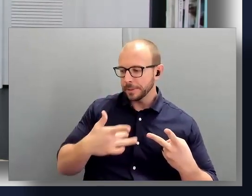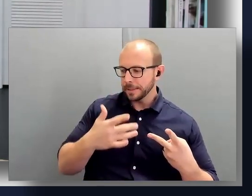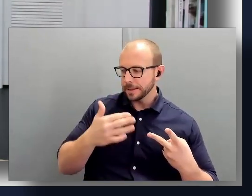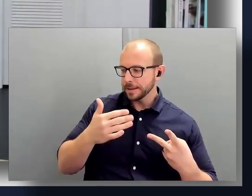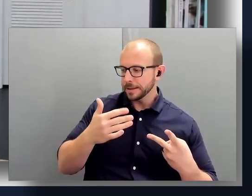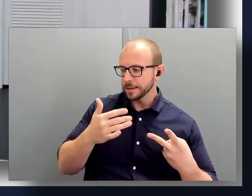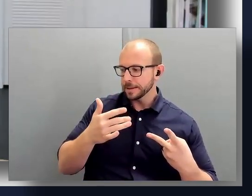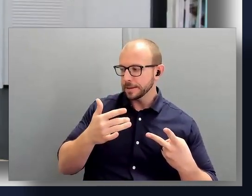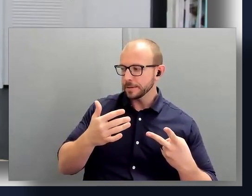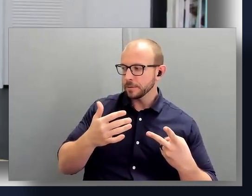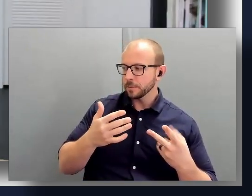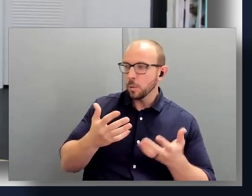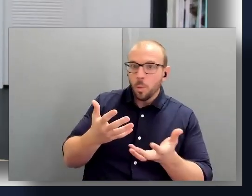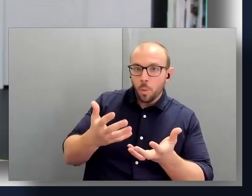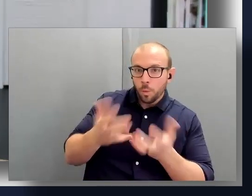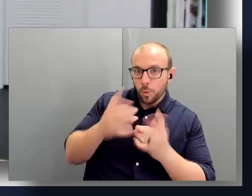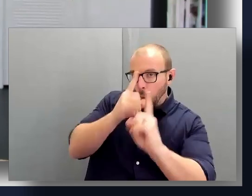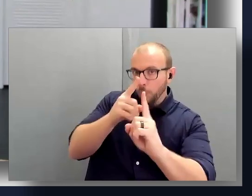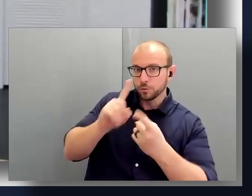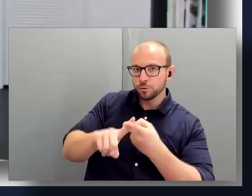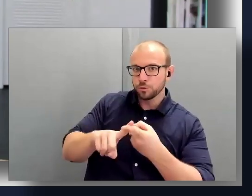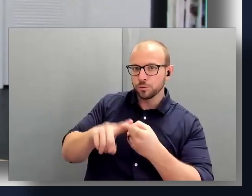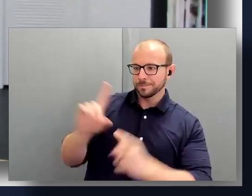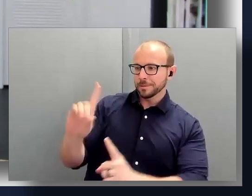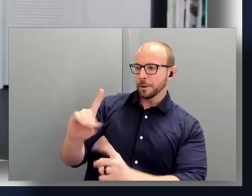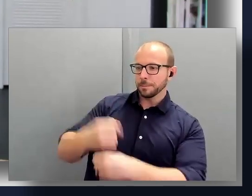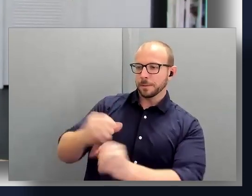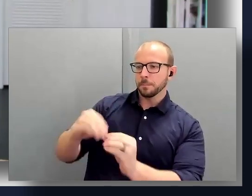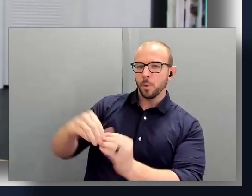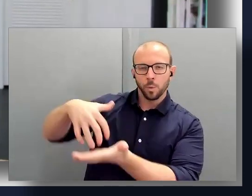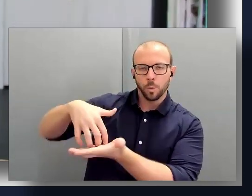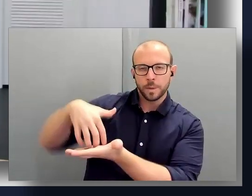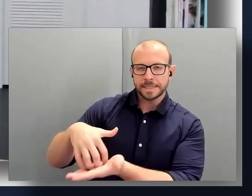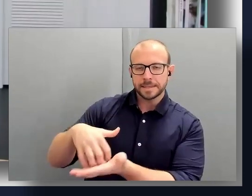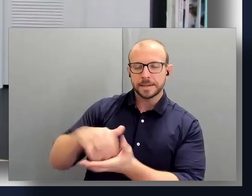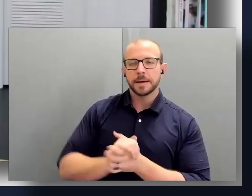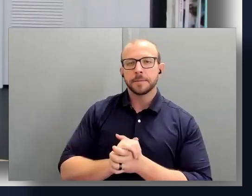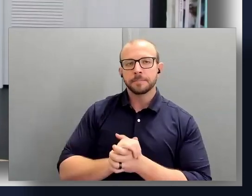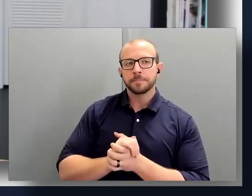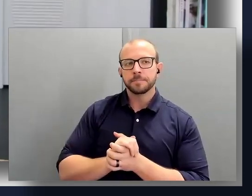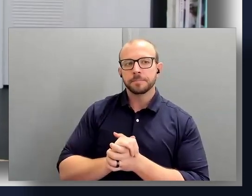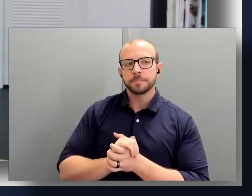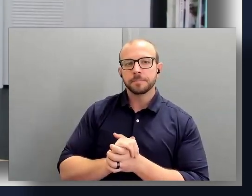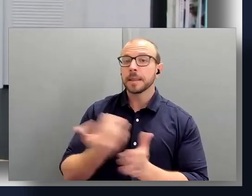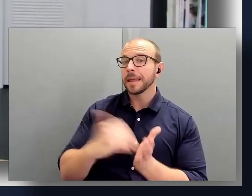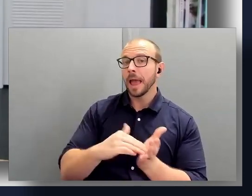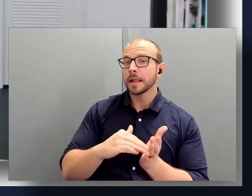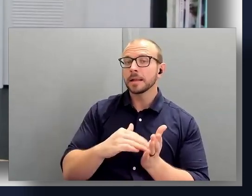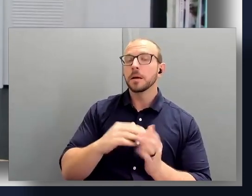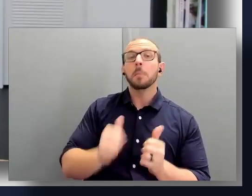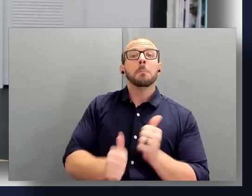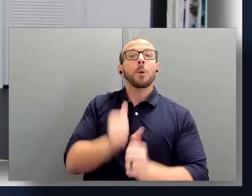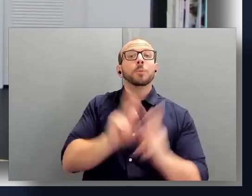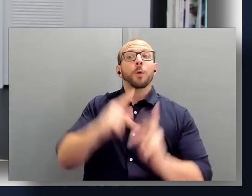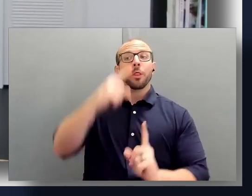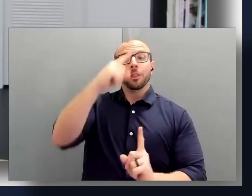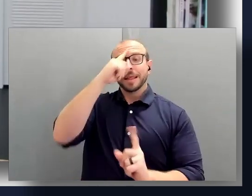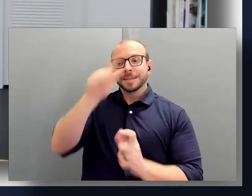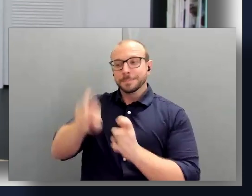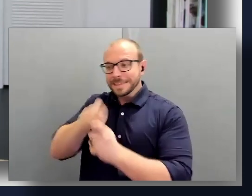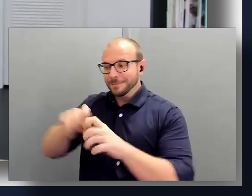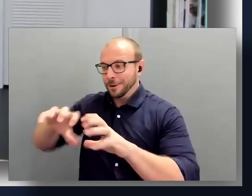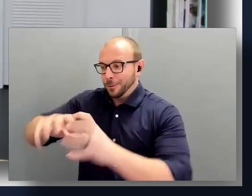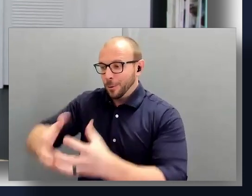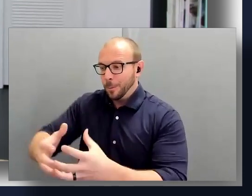to push to weaken democracy. And it's, again, not the groups that most